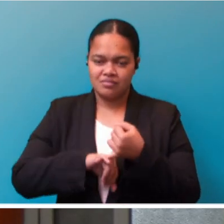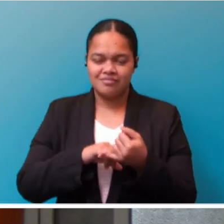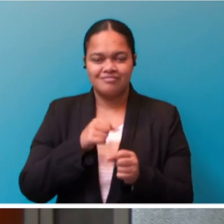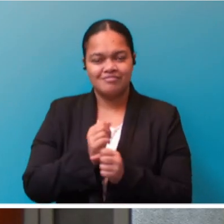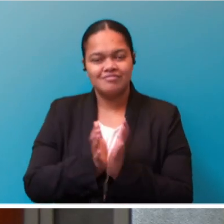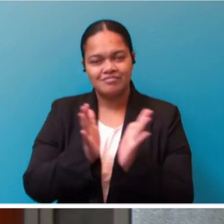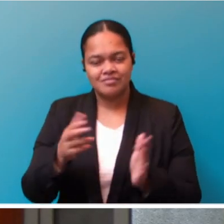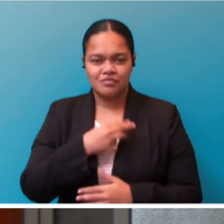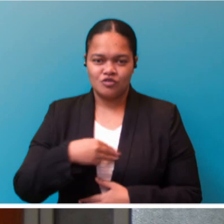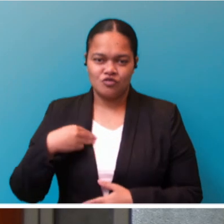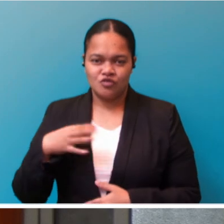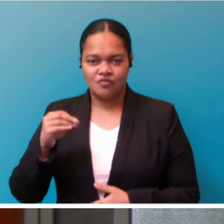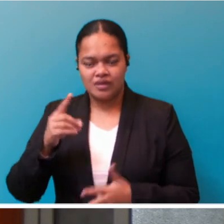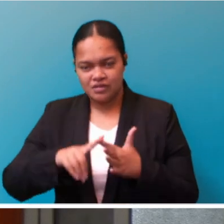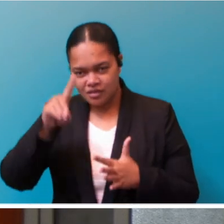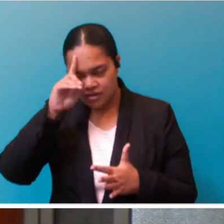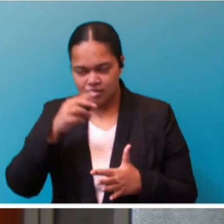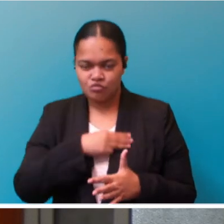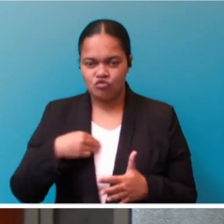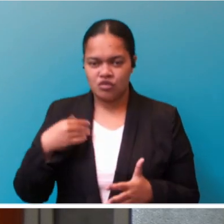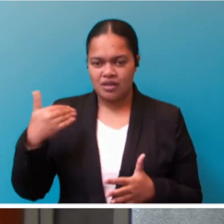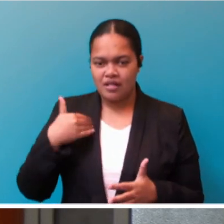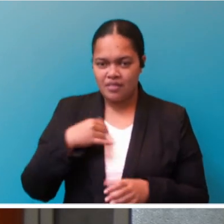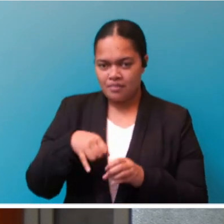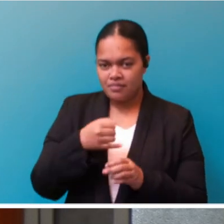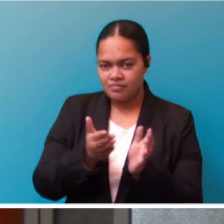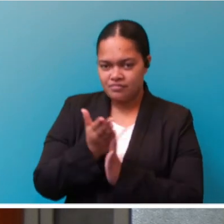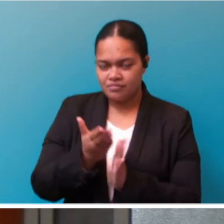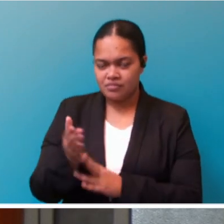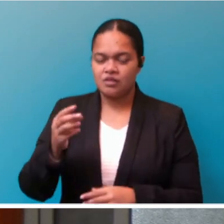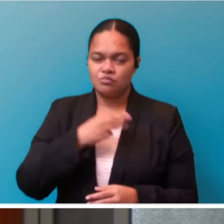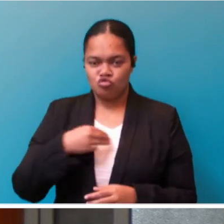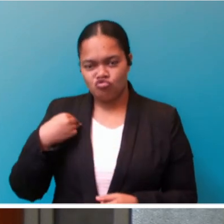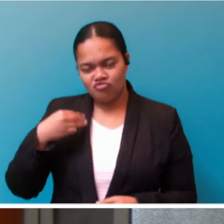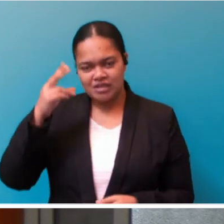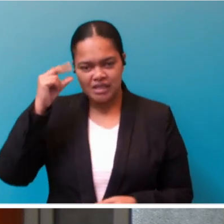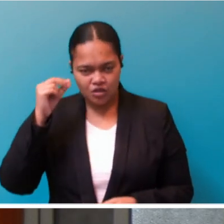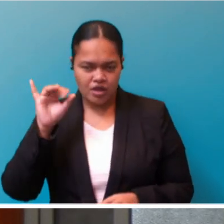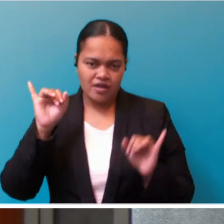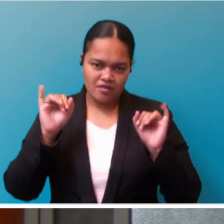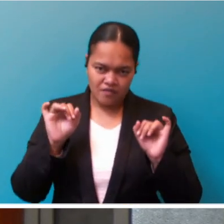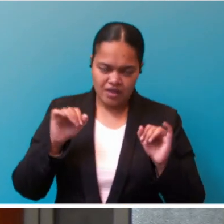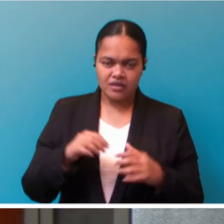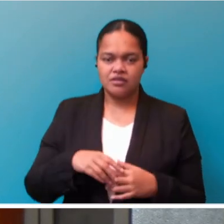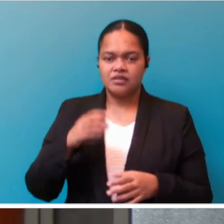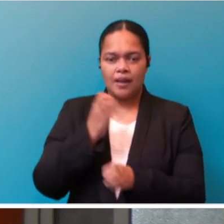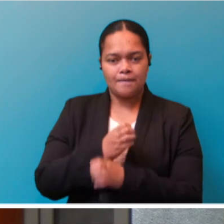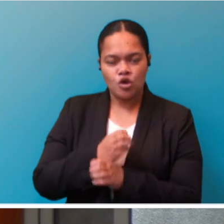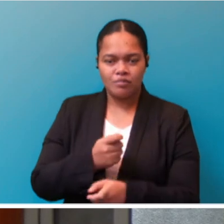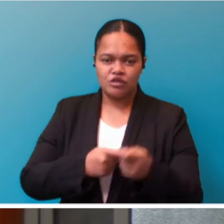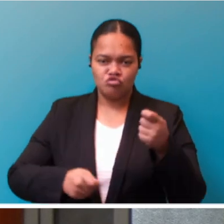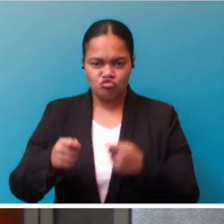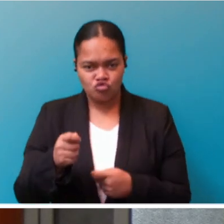Ministry of Education, Ministry of Health and Medical Services, Ministry of Ethocare Affairs, Ministry of Employment, of Trade,